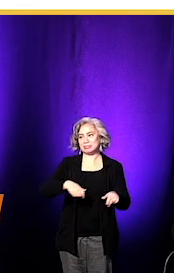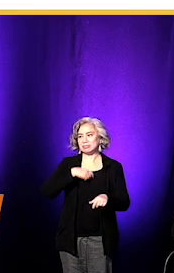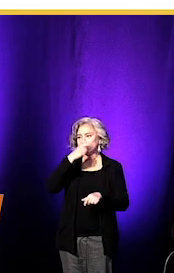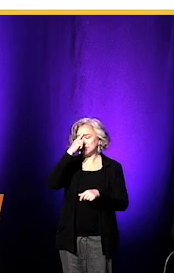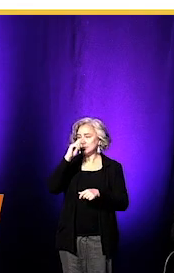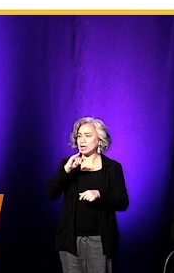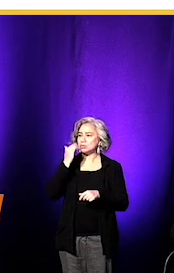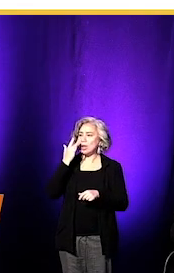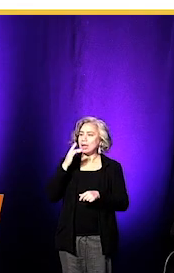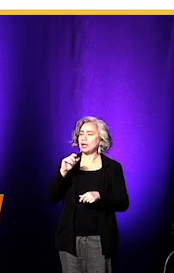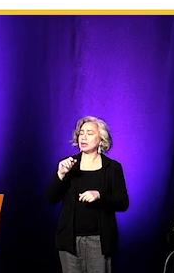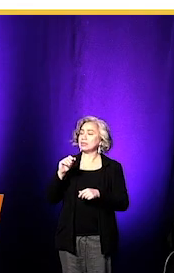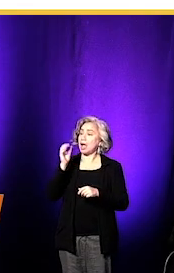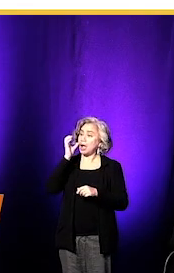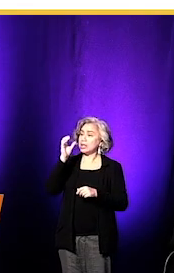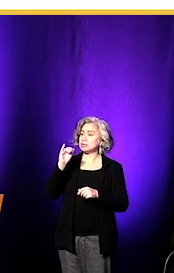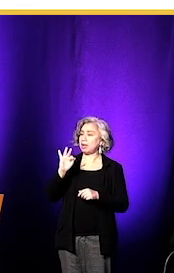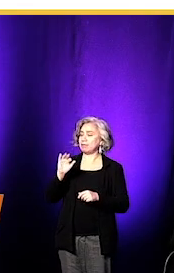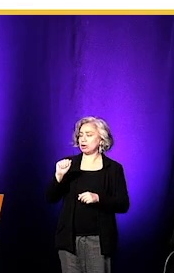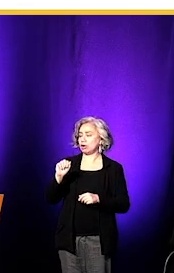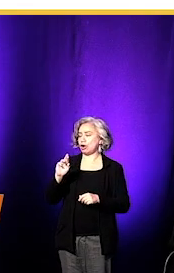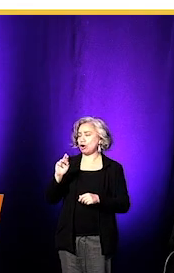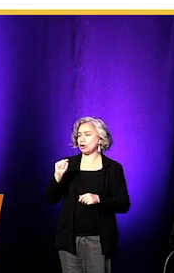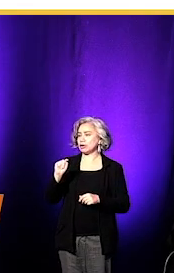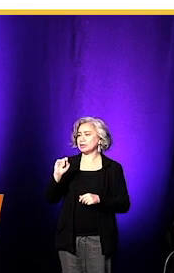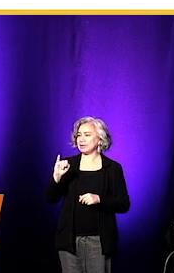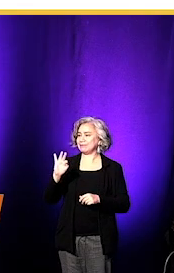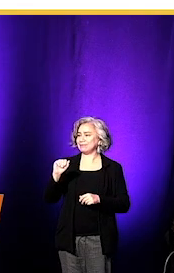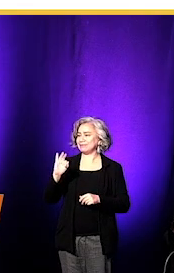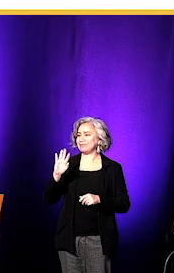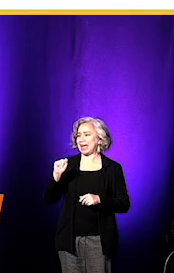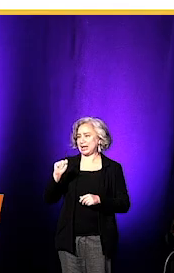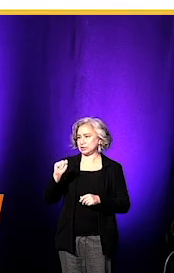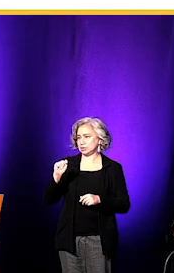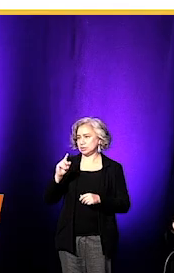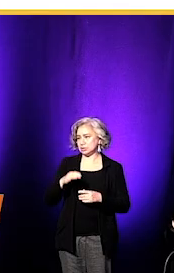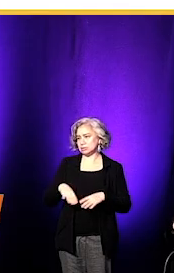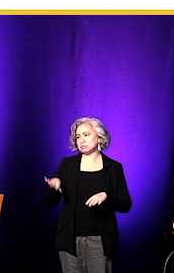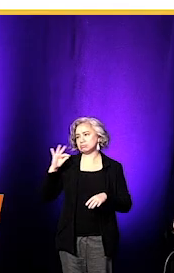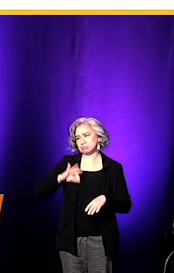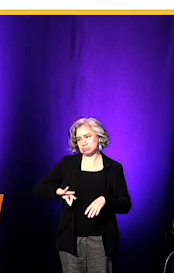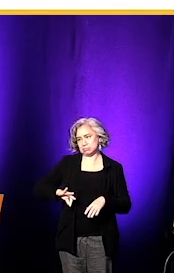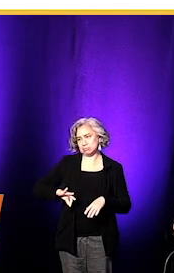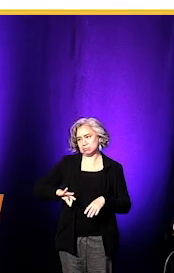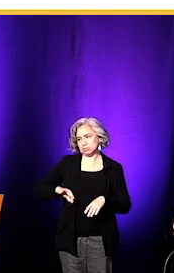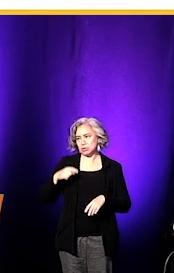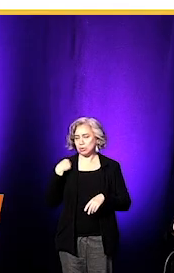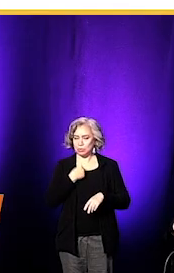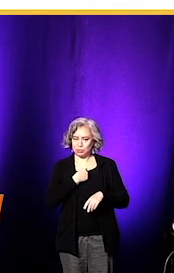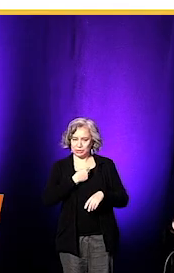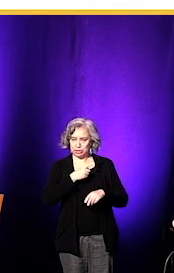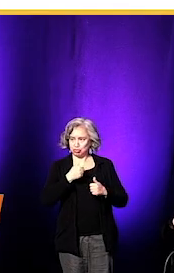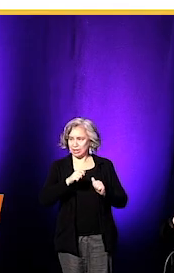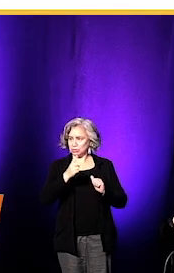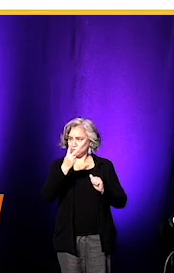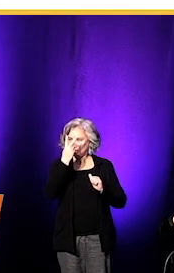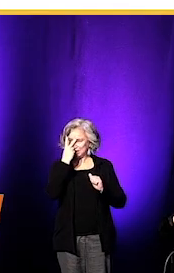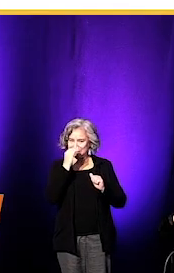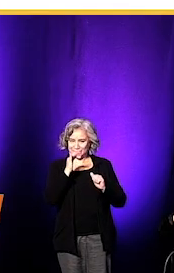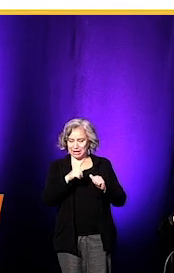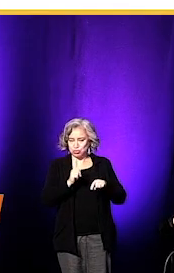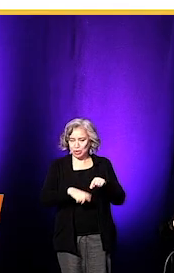a useful concept. So we try to look at it analytically as ensemble so that it forces us to think about always